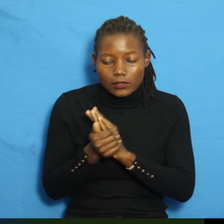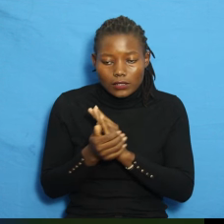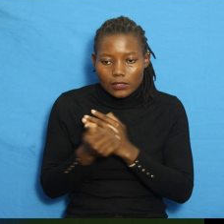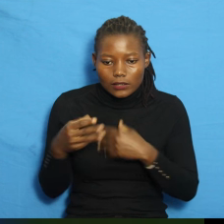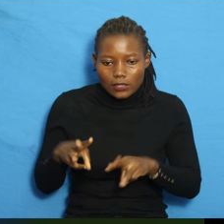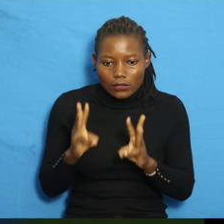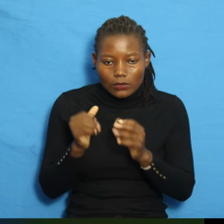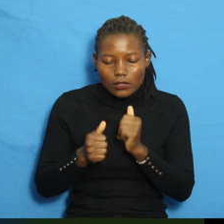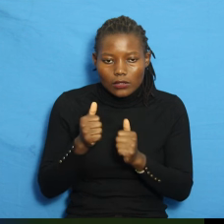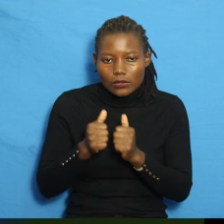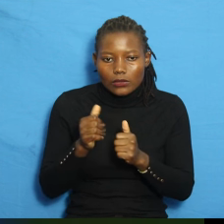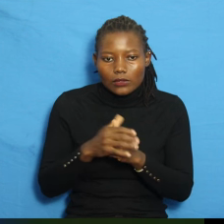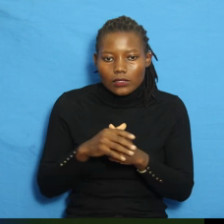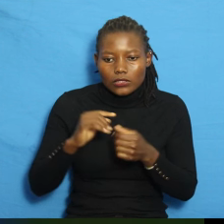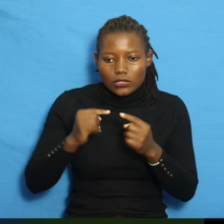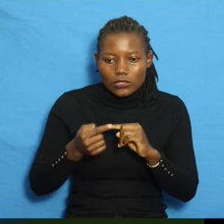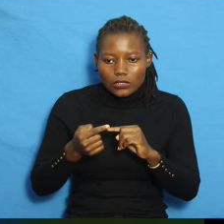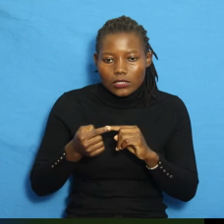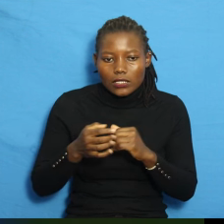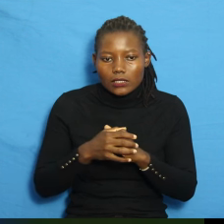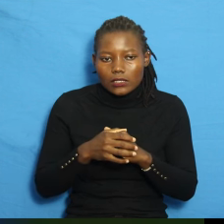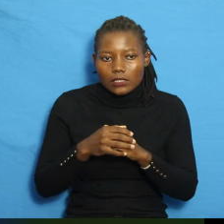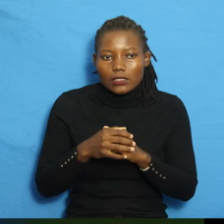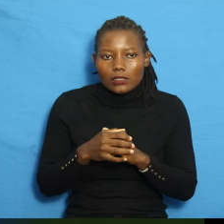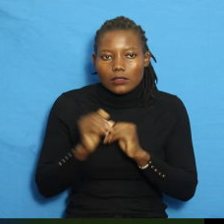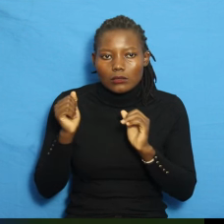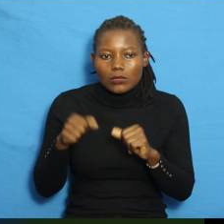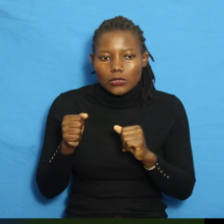way in which injury prevention